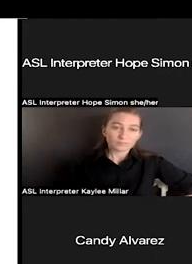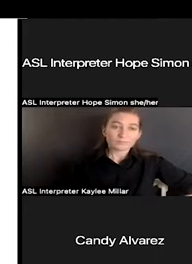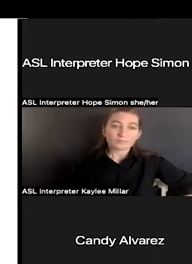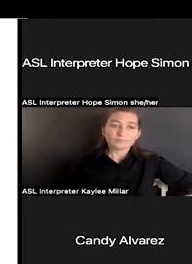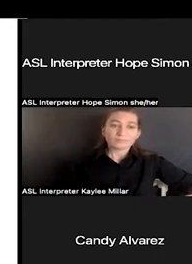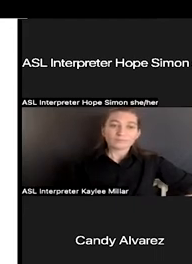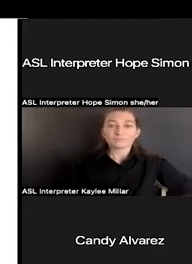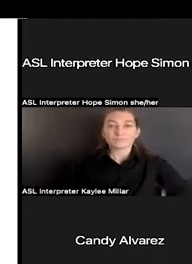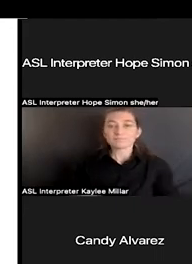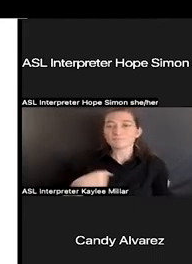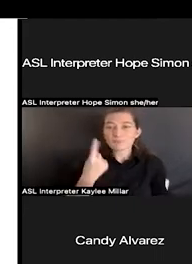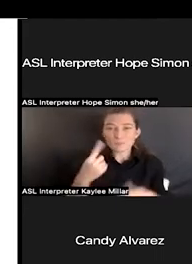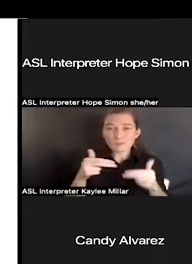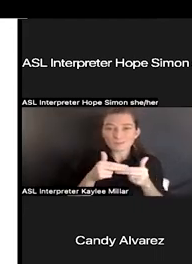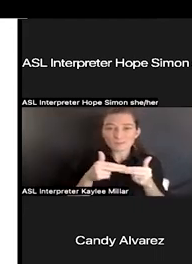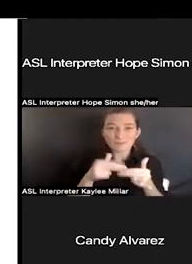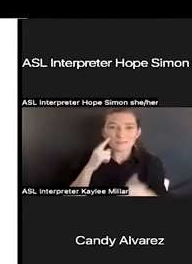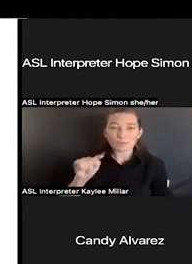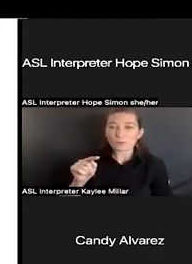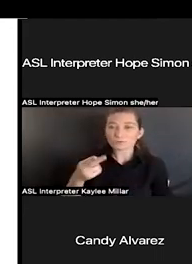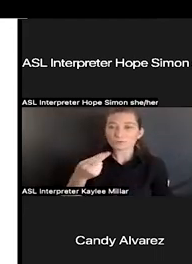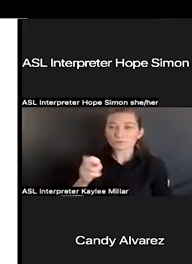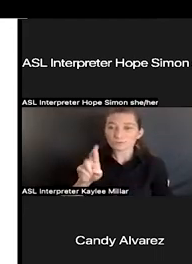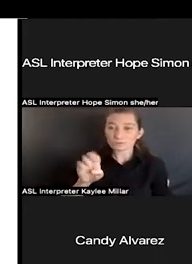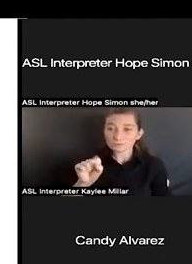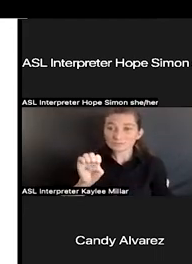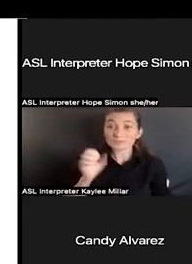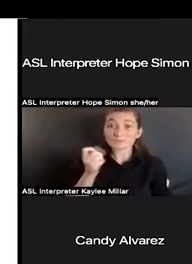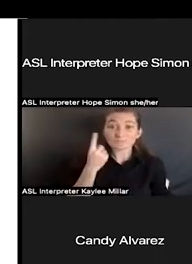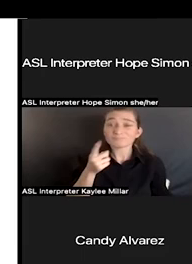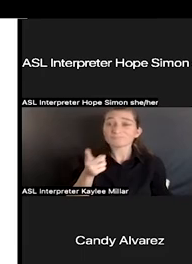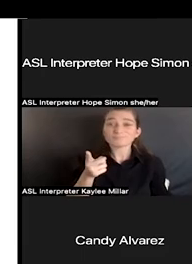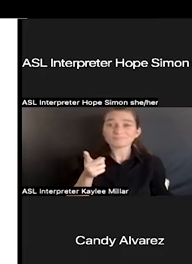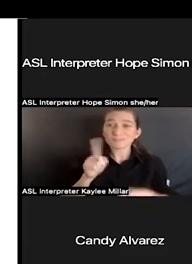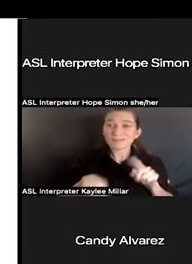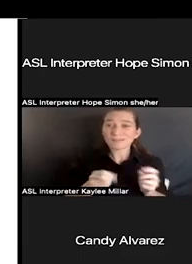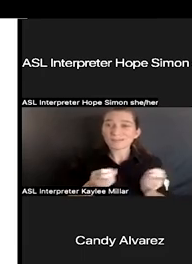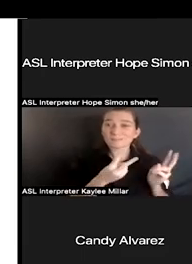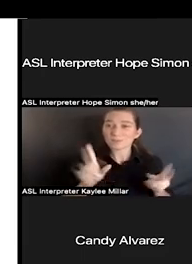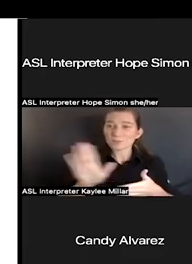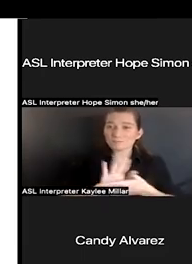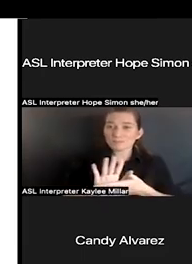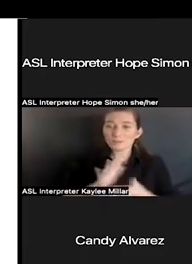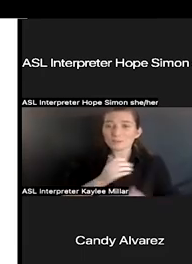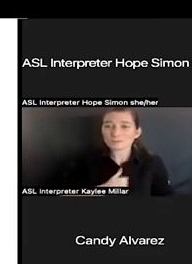here. Therese Catus, if you want to talk about your project briefly.